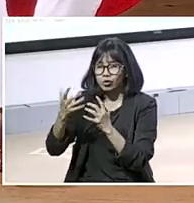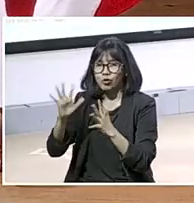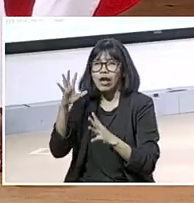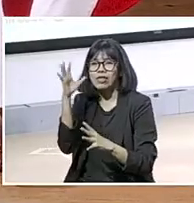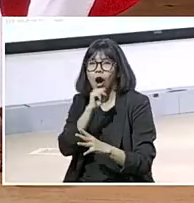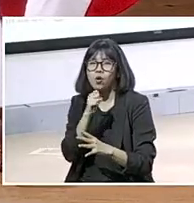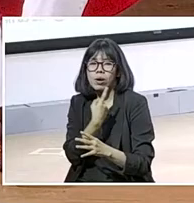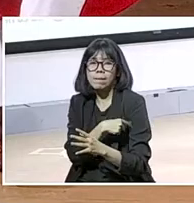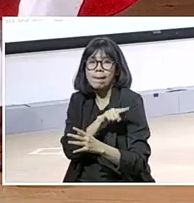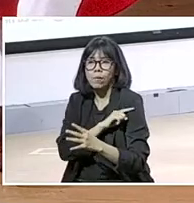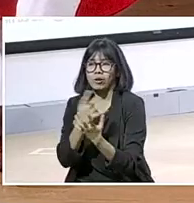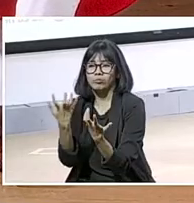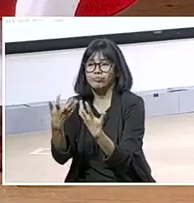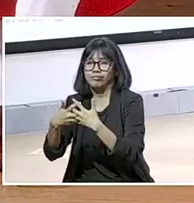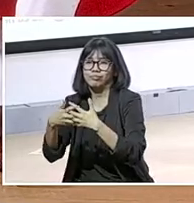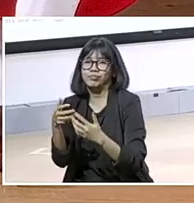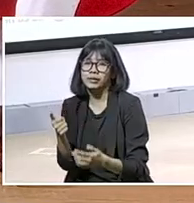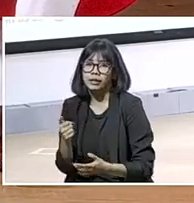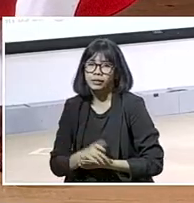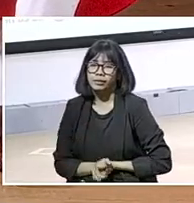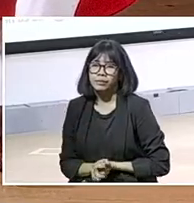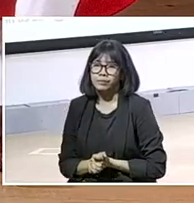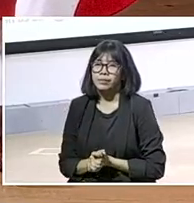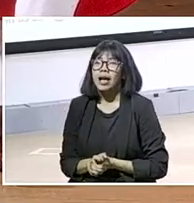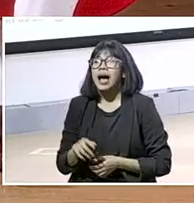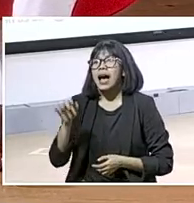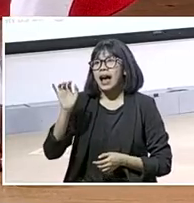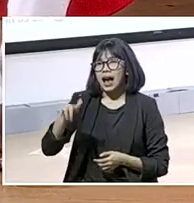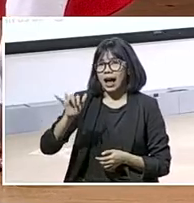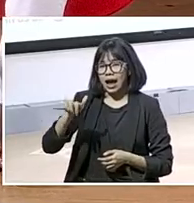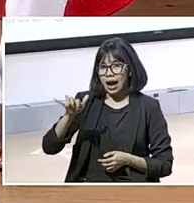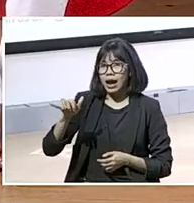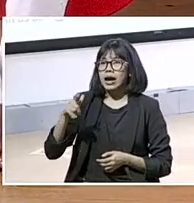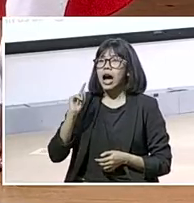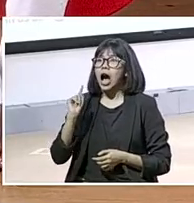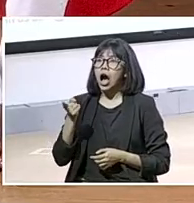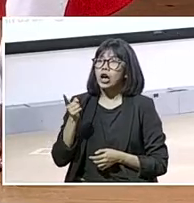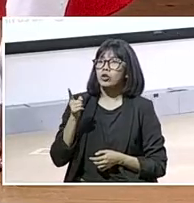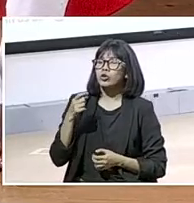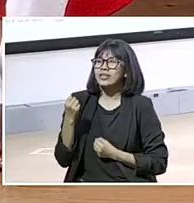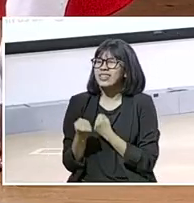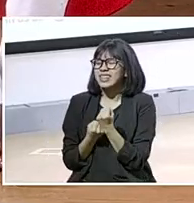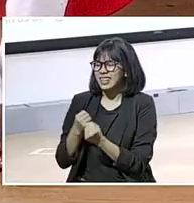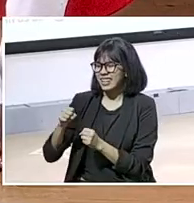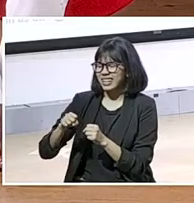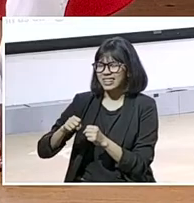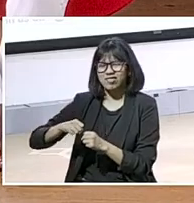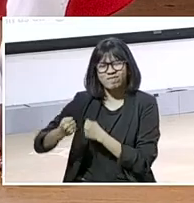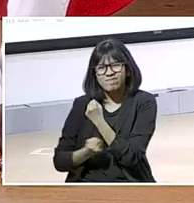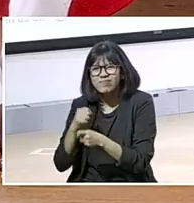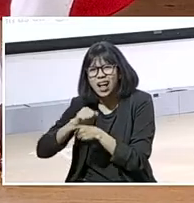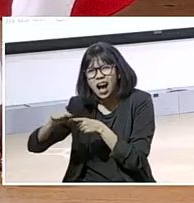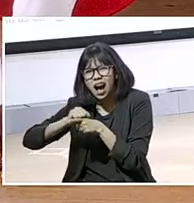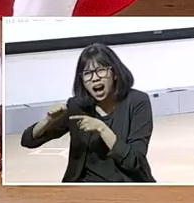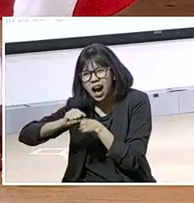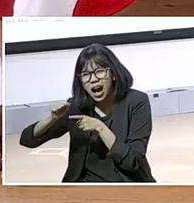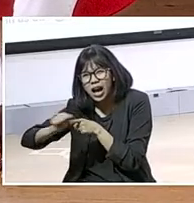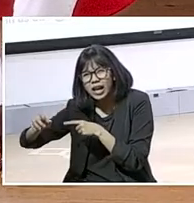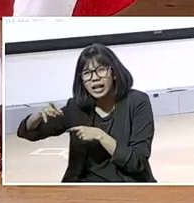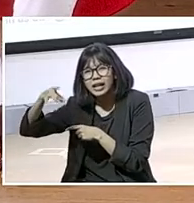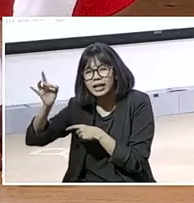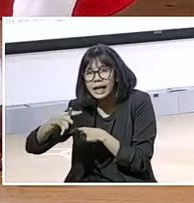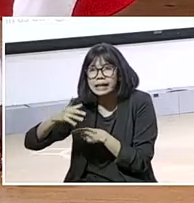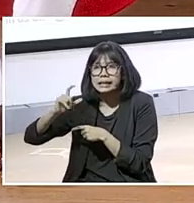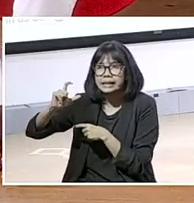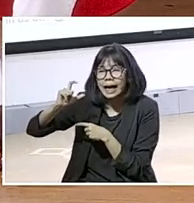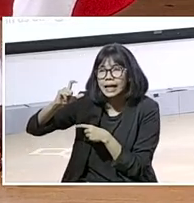where someone else might not be able to do that. Yeah, so you have to be willing to put on the hard work. Yeah, got to have the determination. And